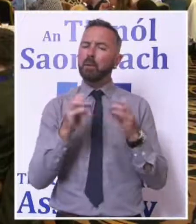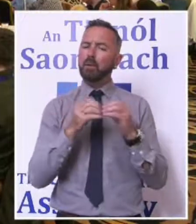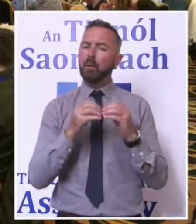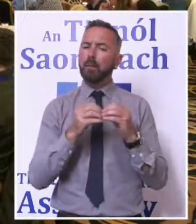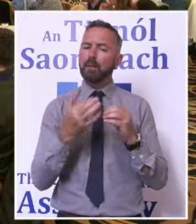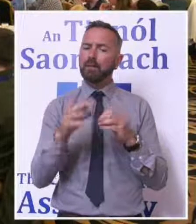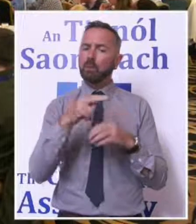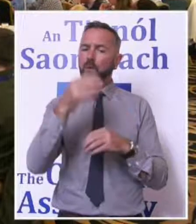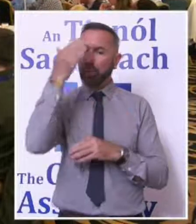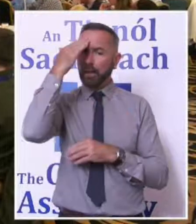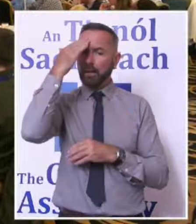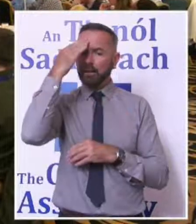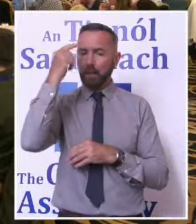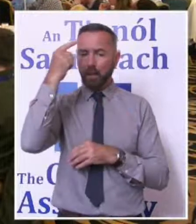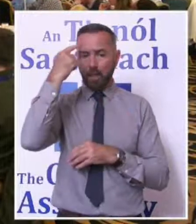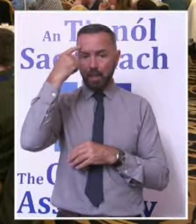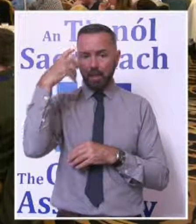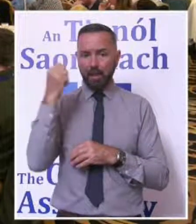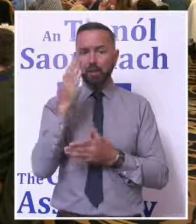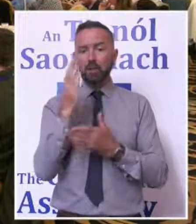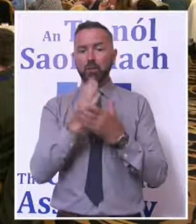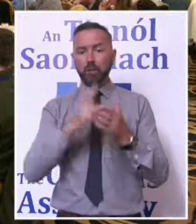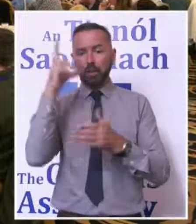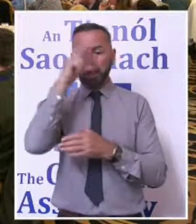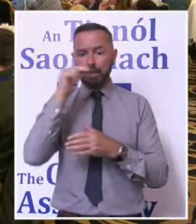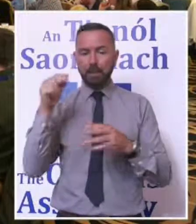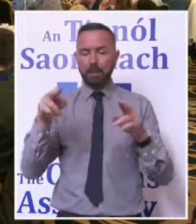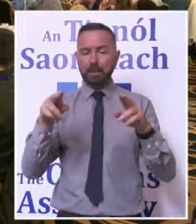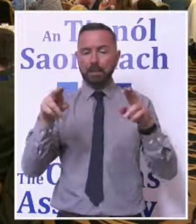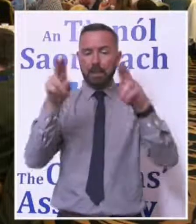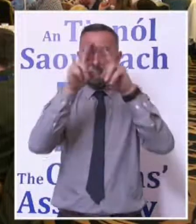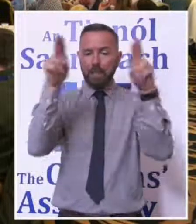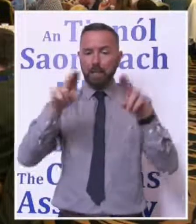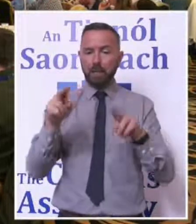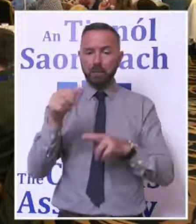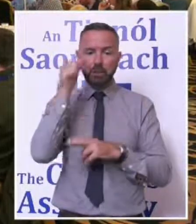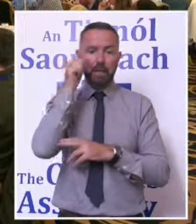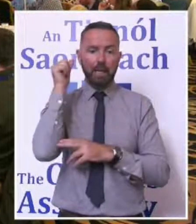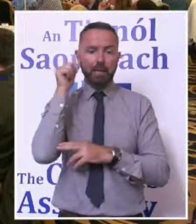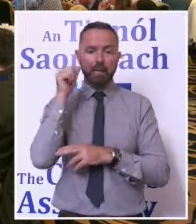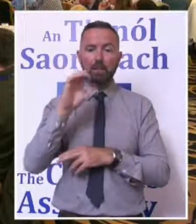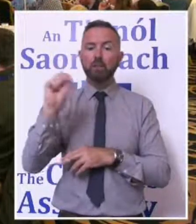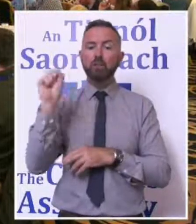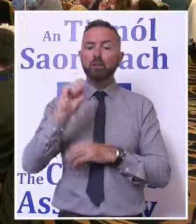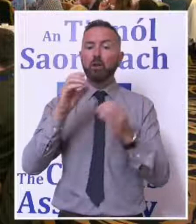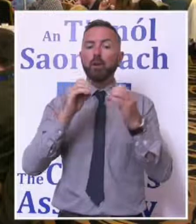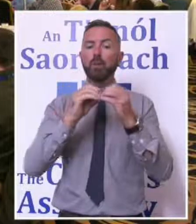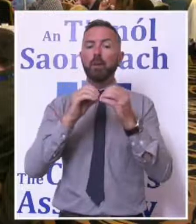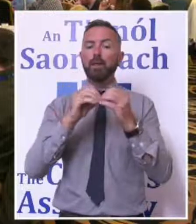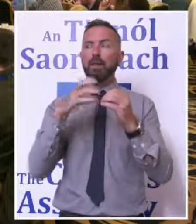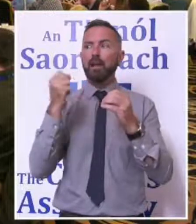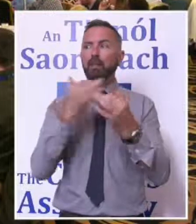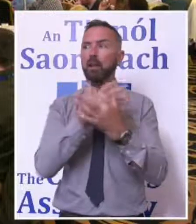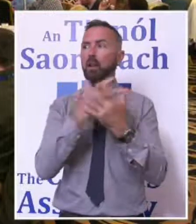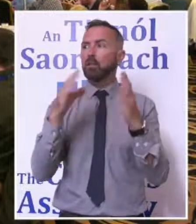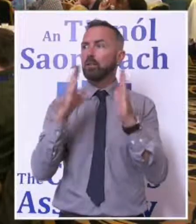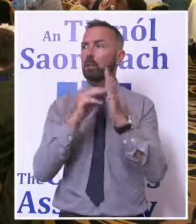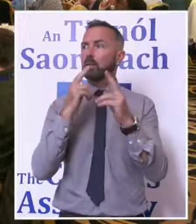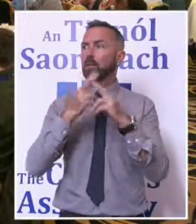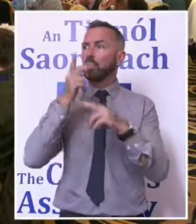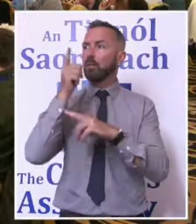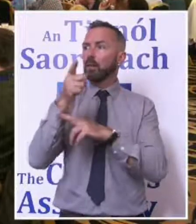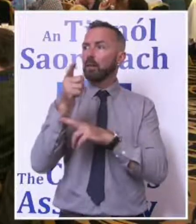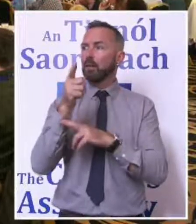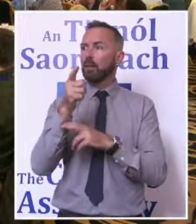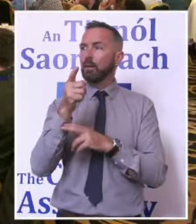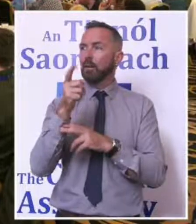I think we had some examples internationally yesterday. Sean has mentioned that there are a lot of models out there,